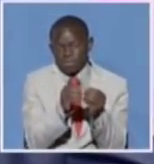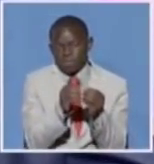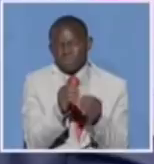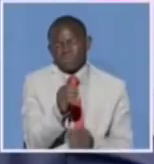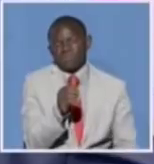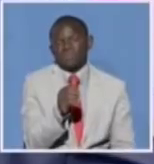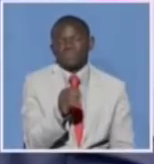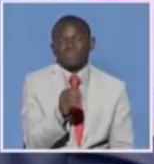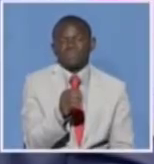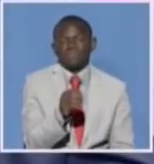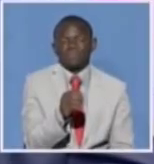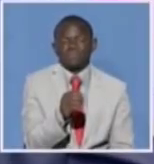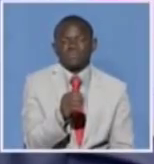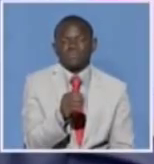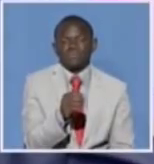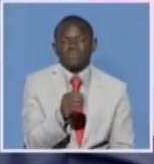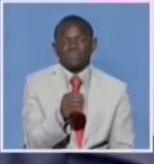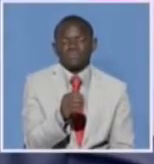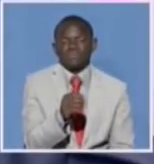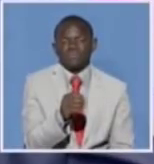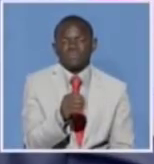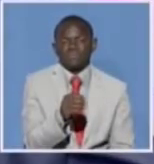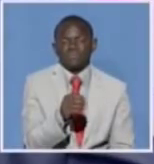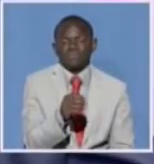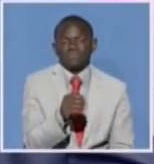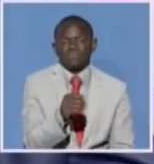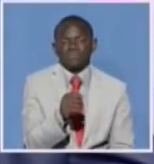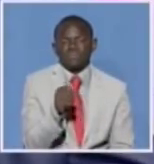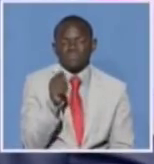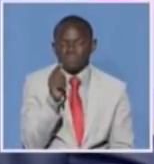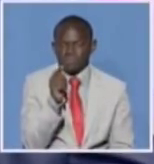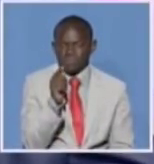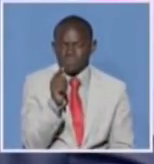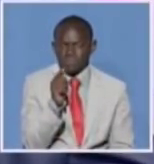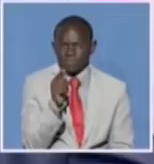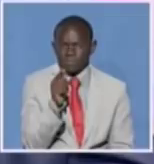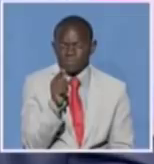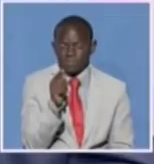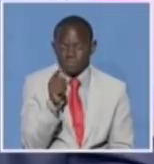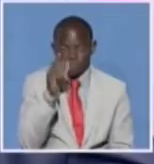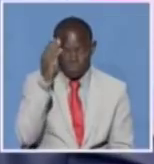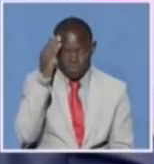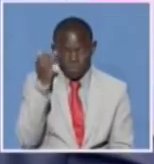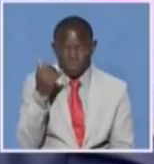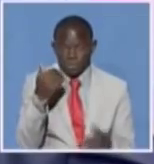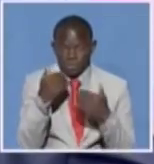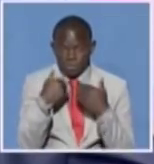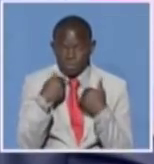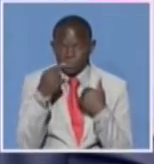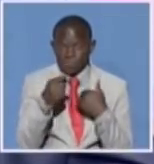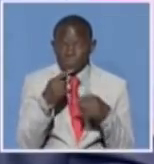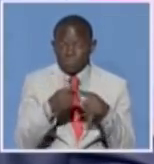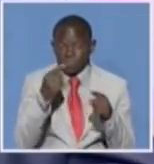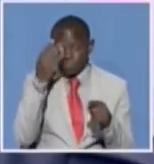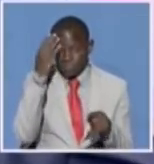the reasons why this phenomena was observed, it's something that, again, would require